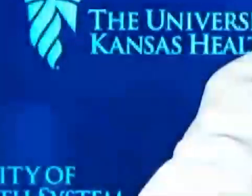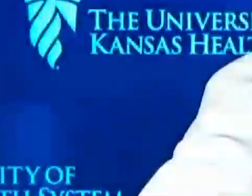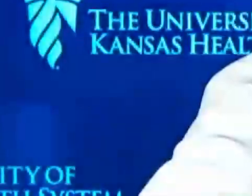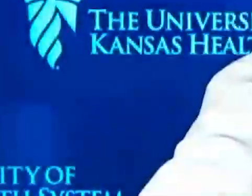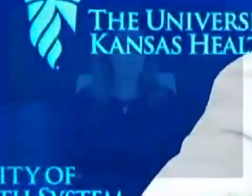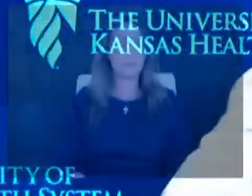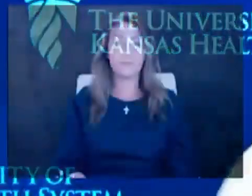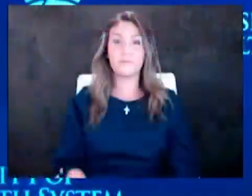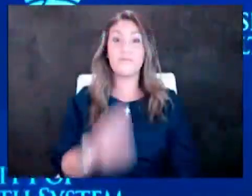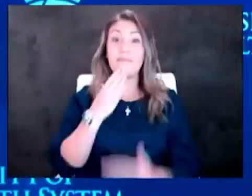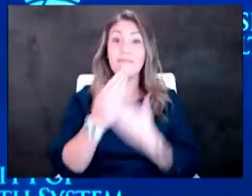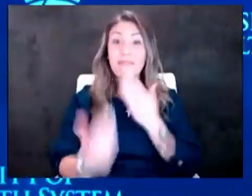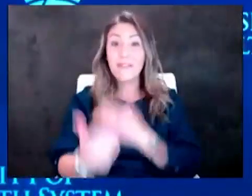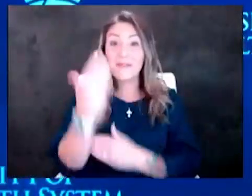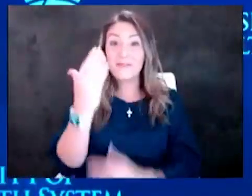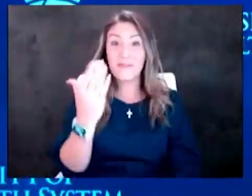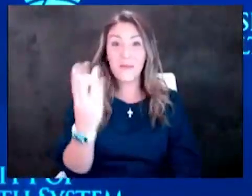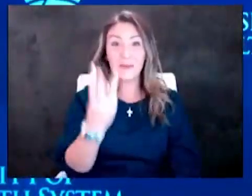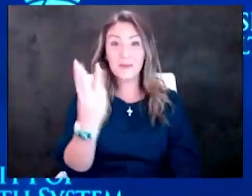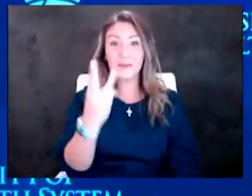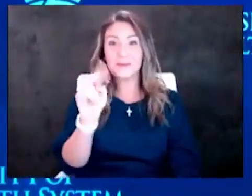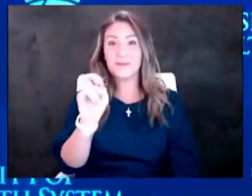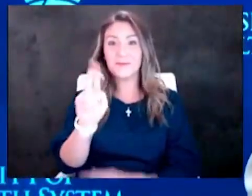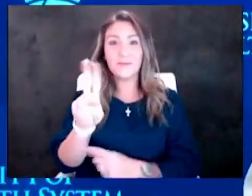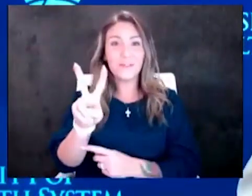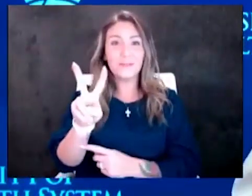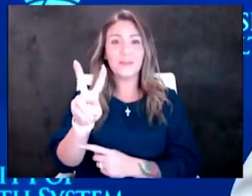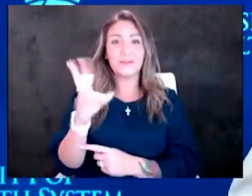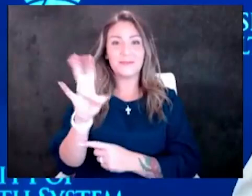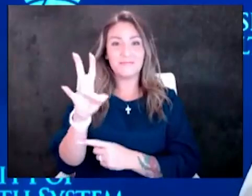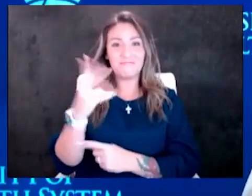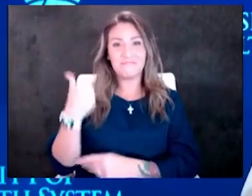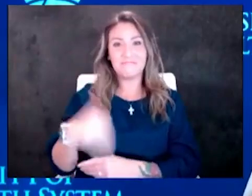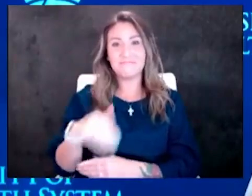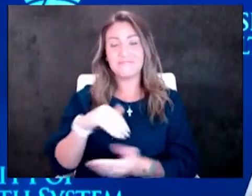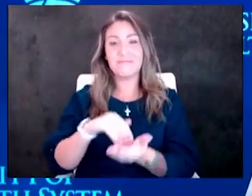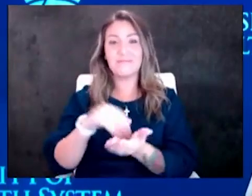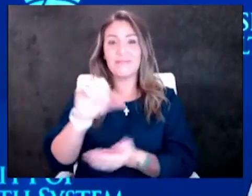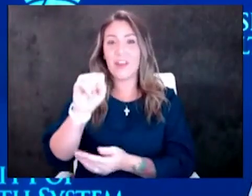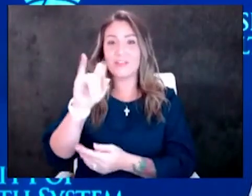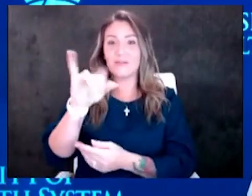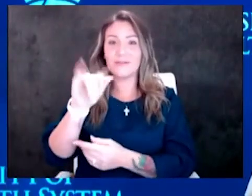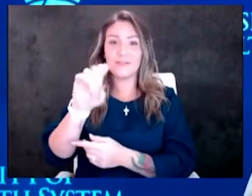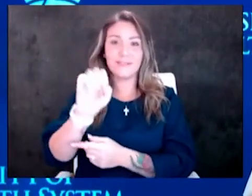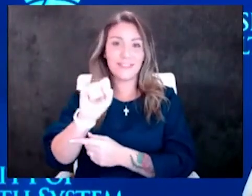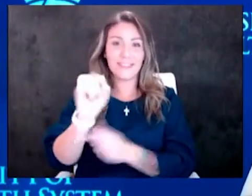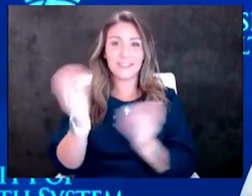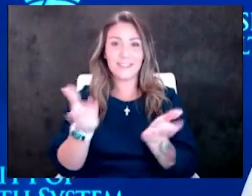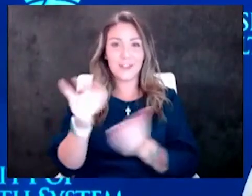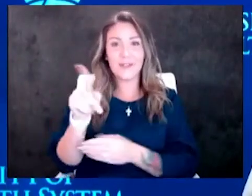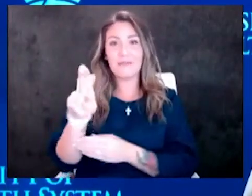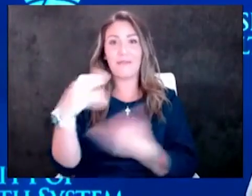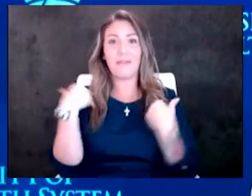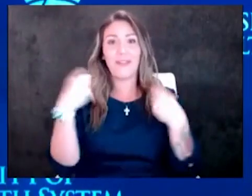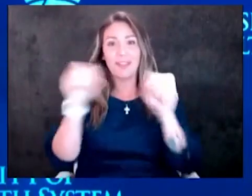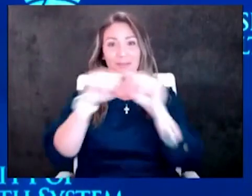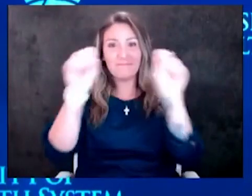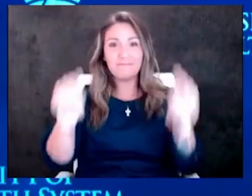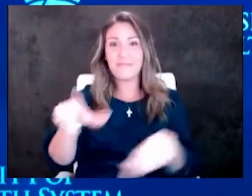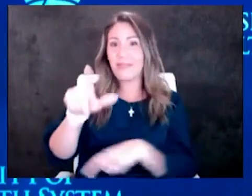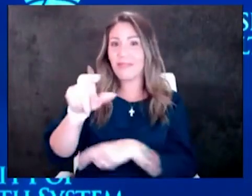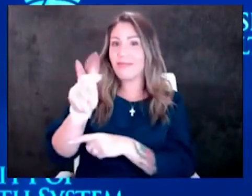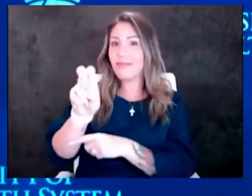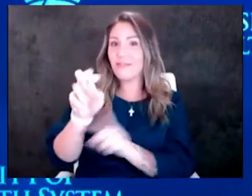Good morning. It's Wednesday, November the 17th, and I'm Dr. Steve Stites, Chief Medical Officer here at the University of Kansas Health System, broadcasting live with you from the Dulles Simons